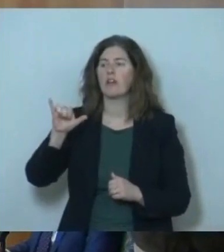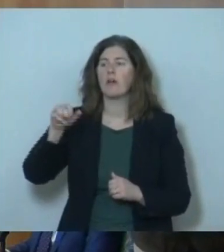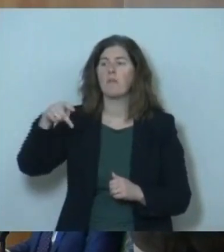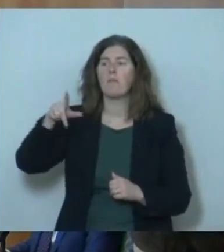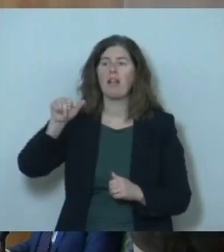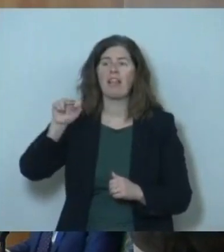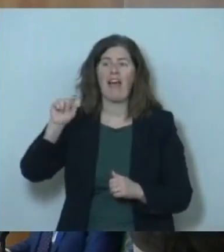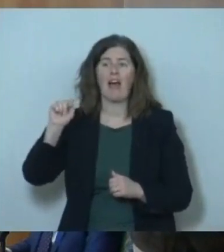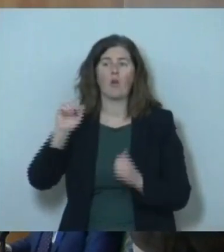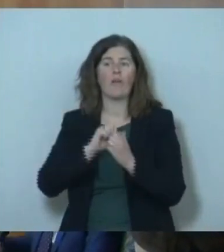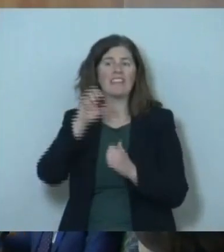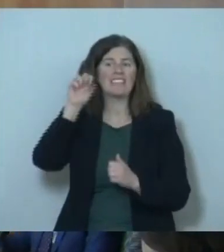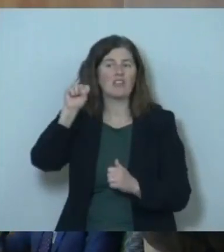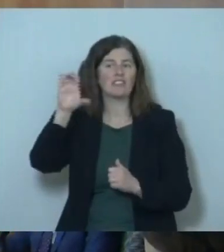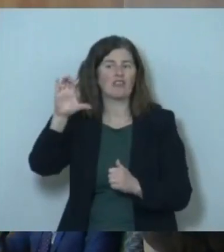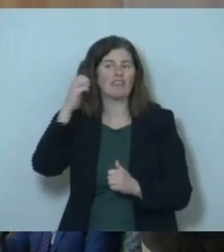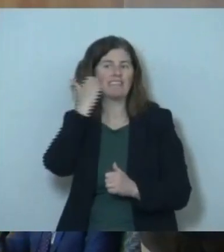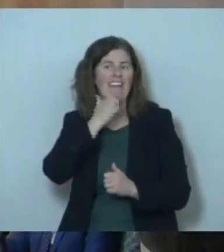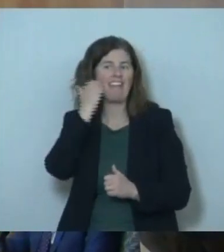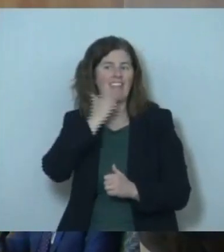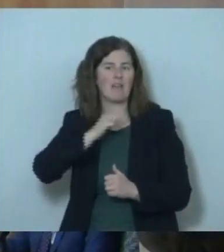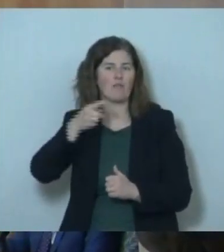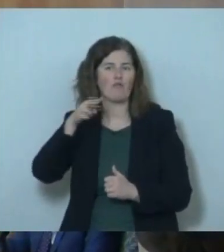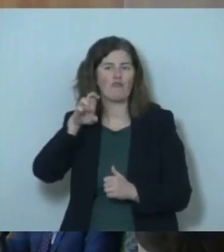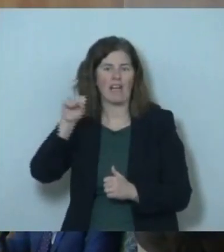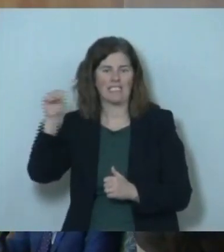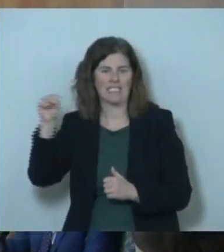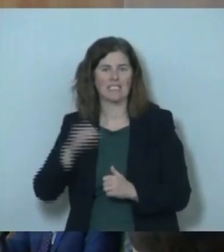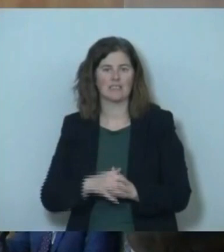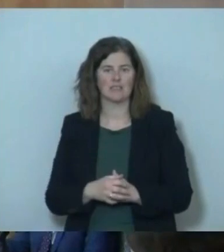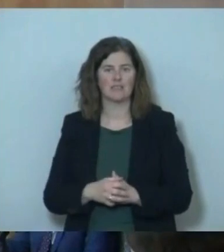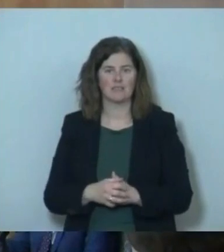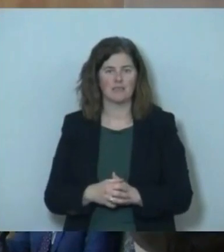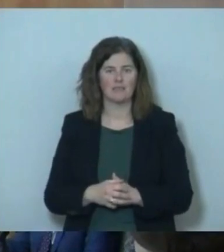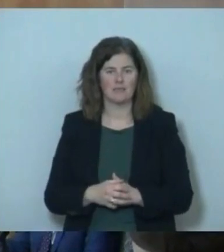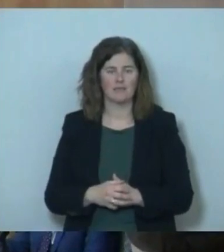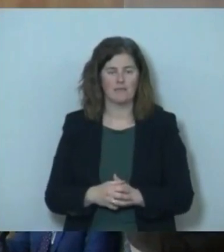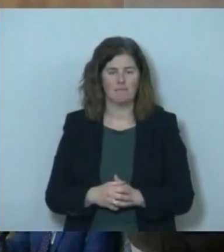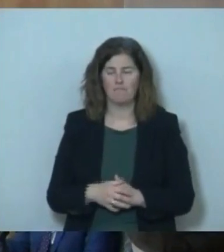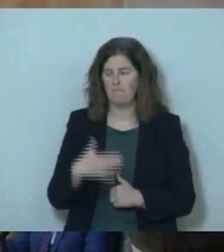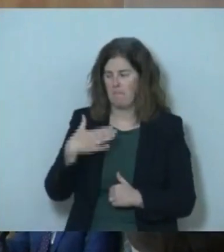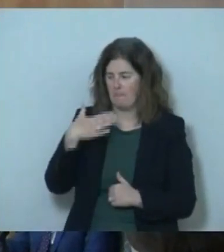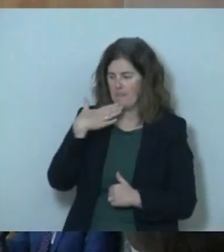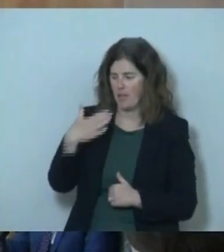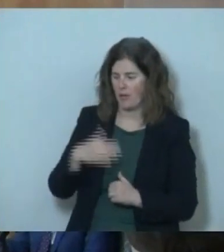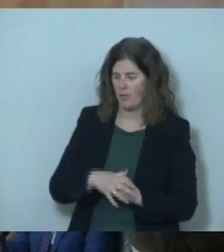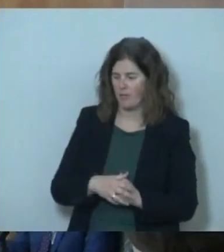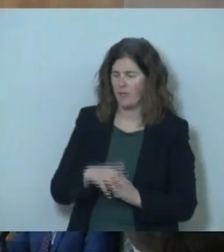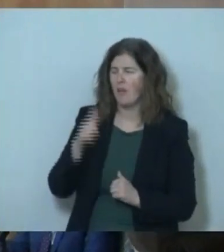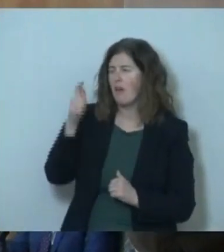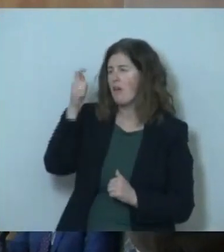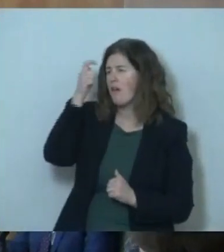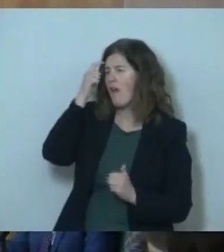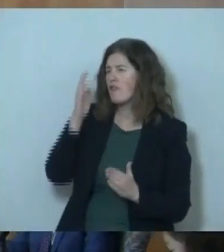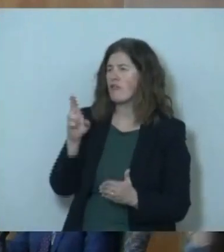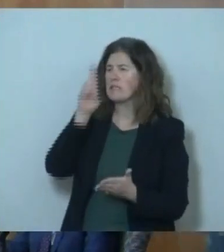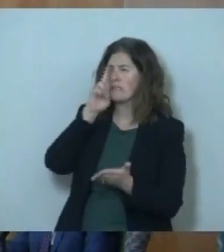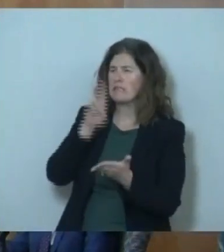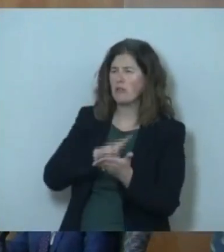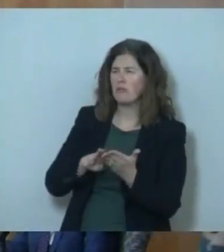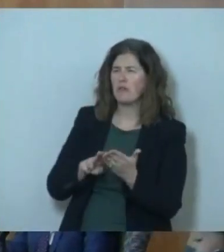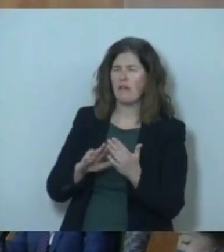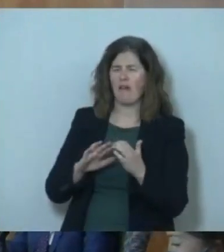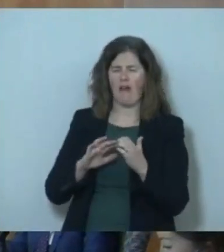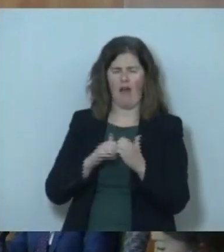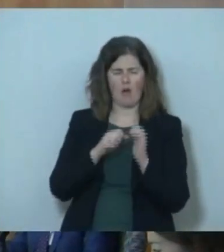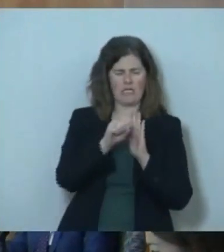Press. Sorry about that. Jeffrey, you're unmuted. Go ahead and ask your question. Thank you. Governor and Secretaries, how are state